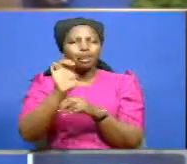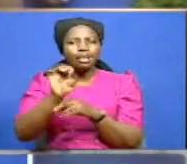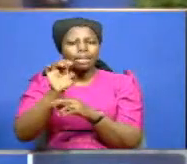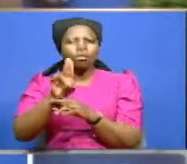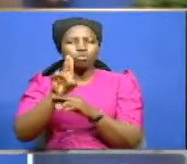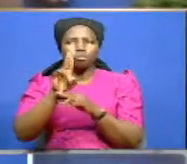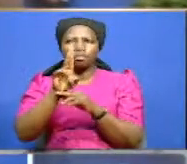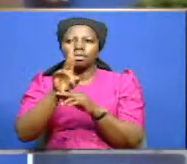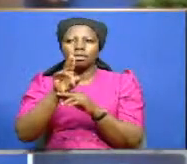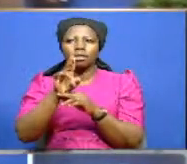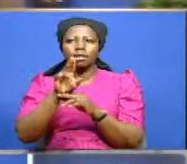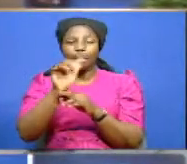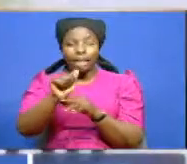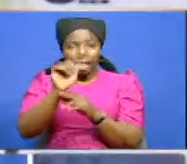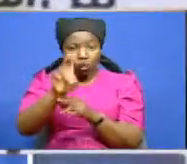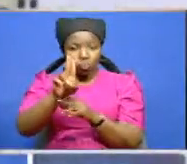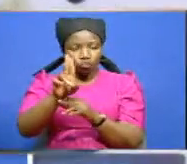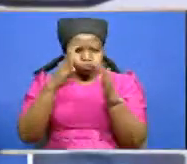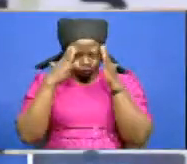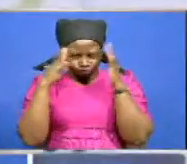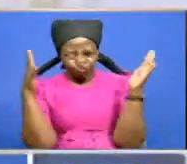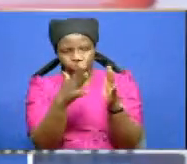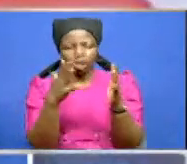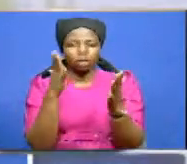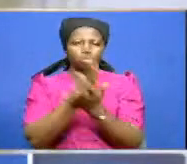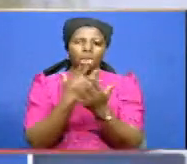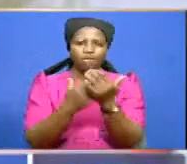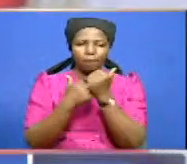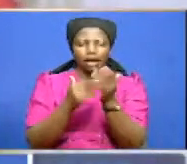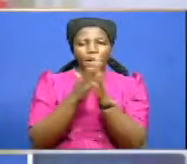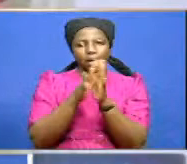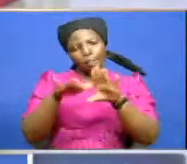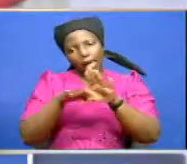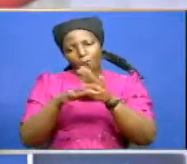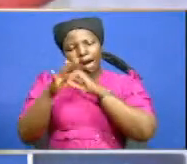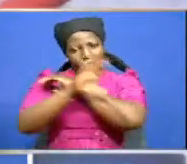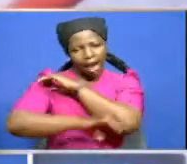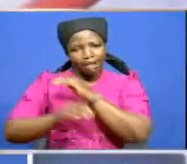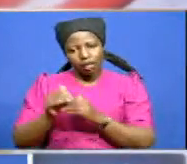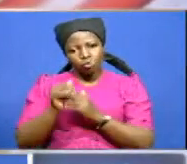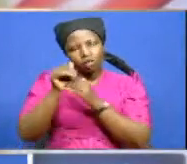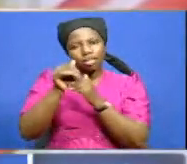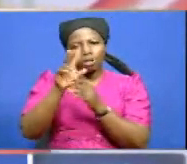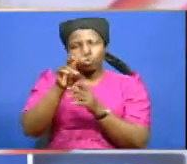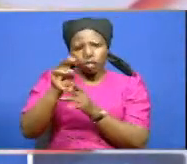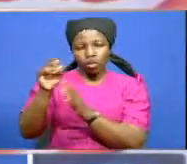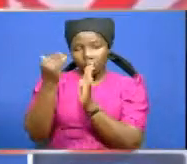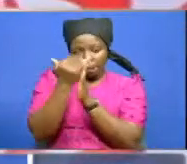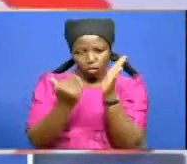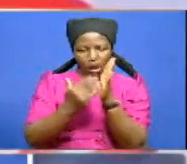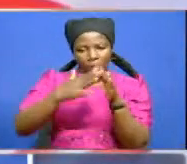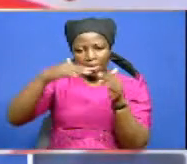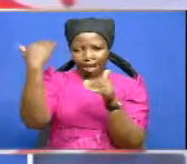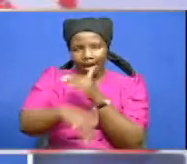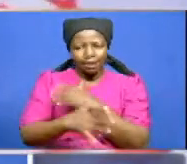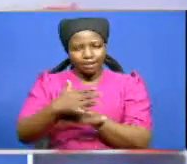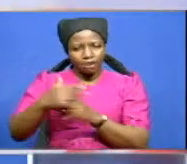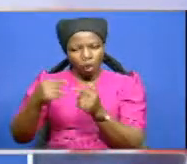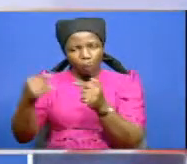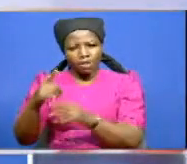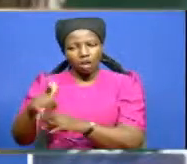Union, which has partnered with the member states to lead the 2020 initiative on putting an end to illegal arms within